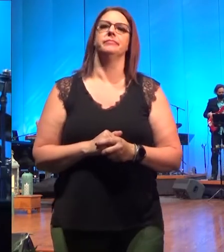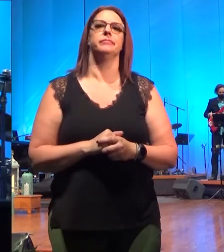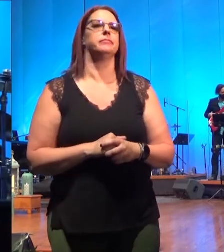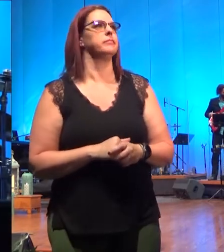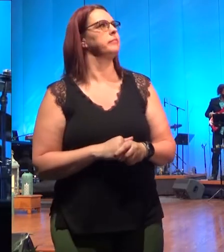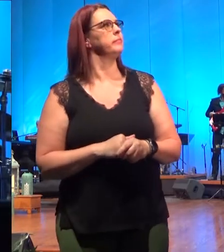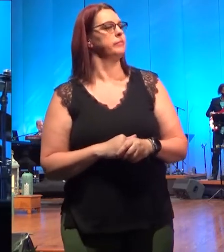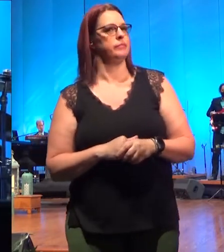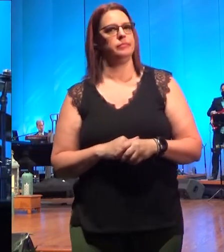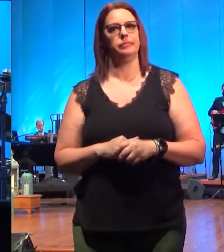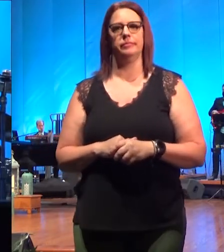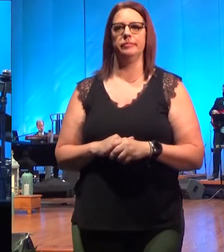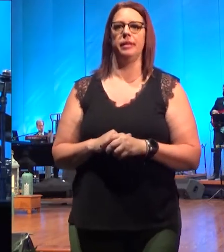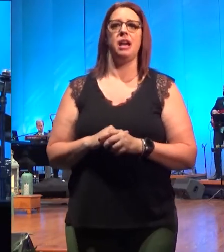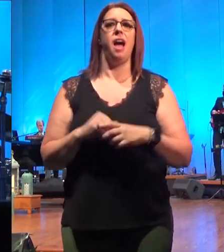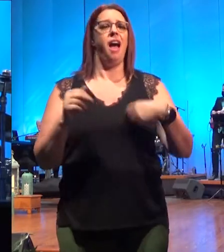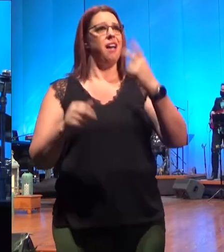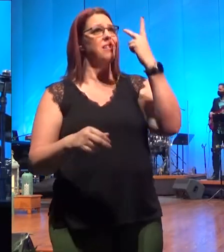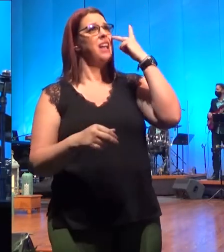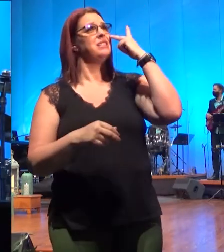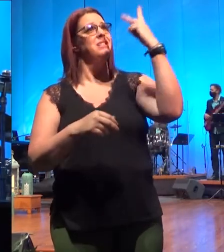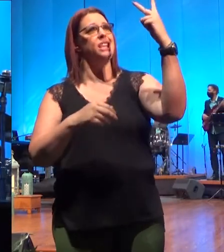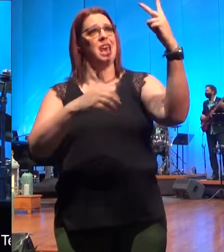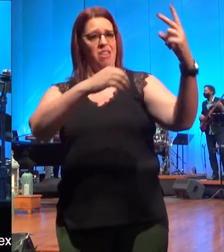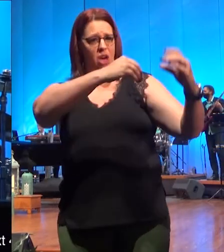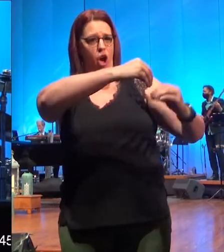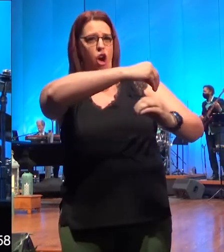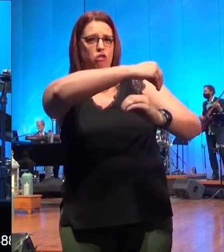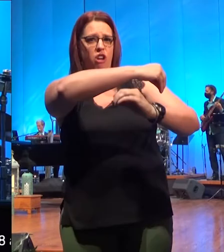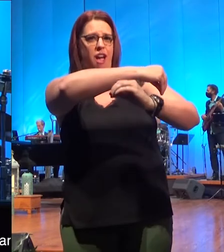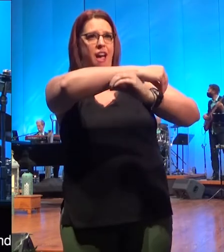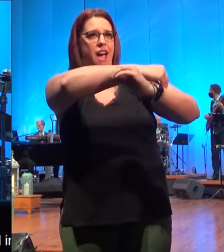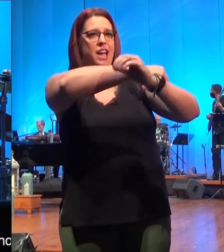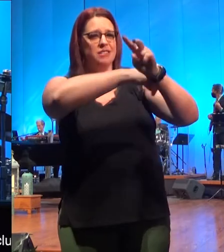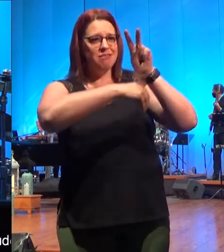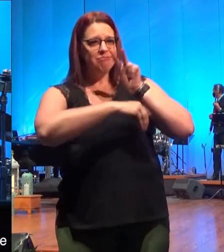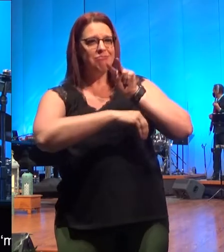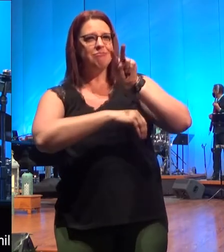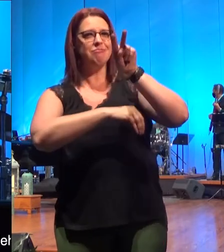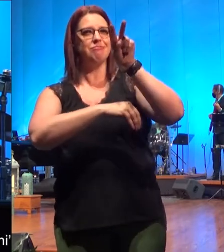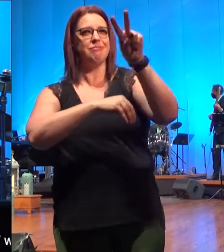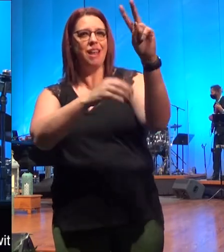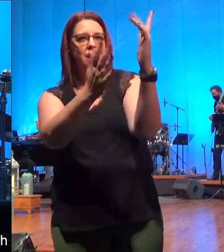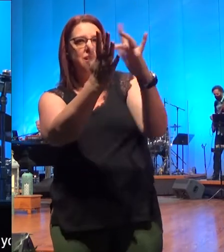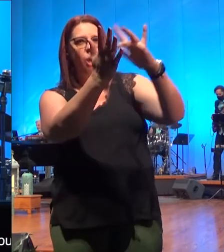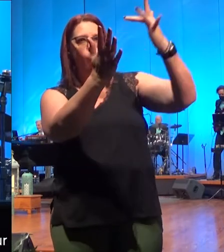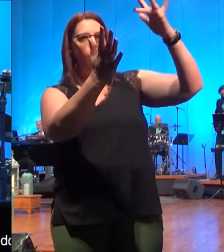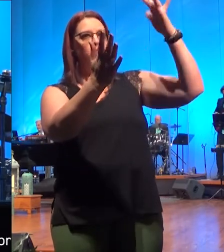went for the horizon and I found the glory of God's